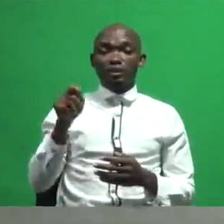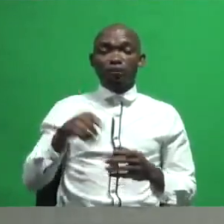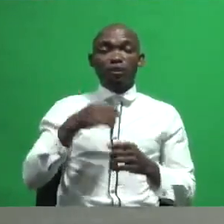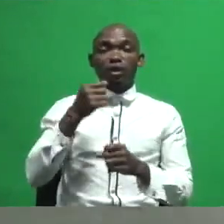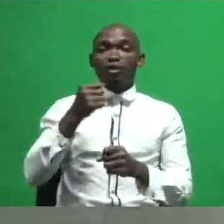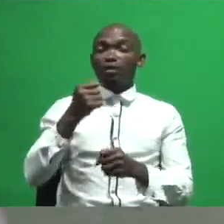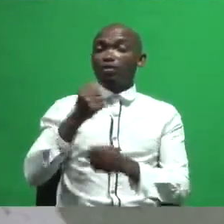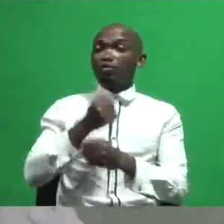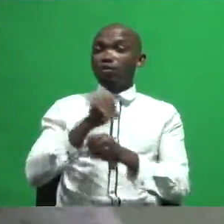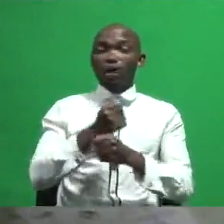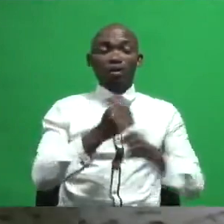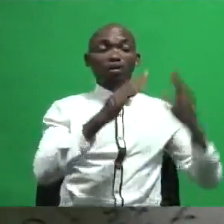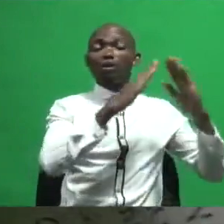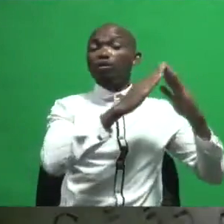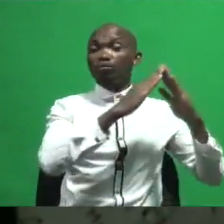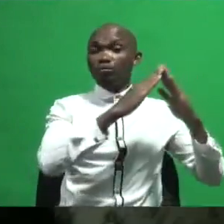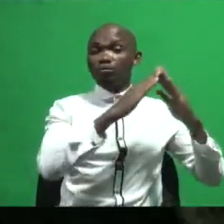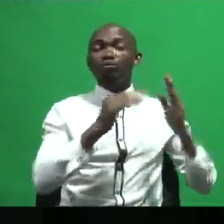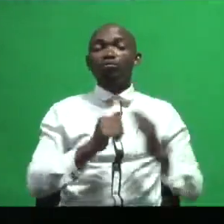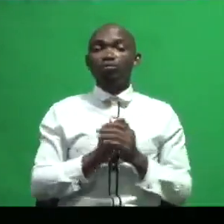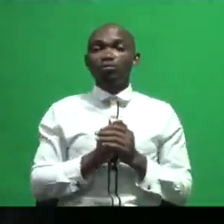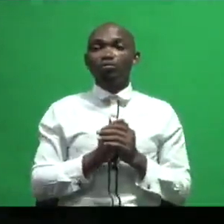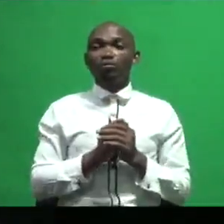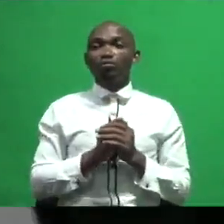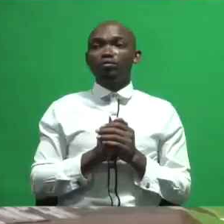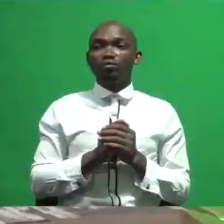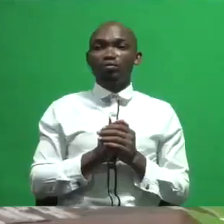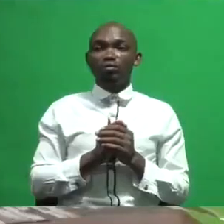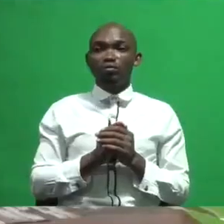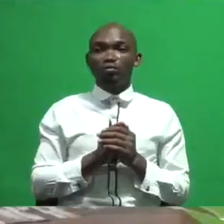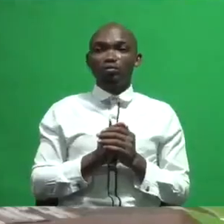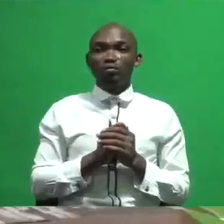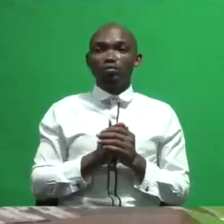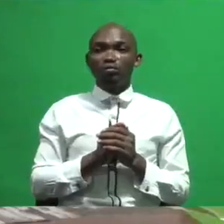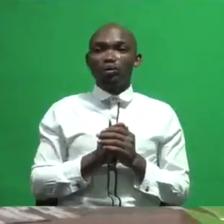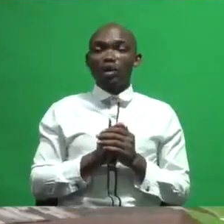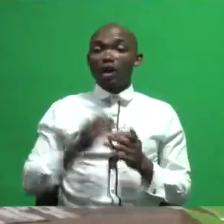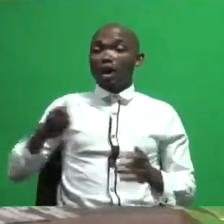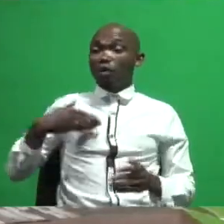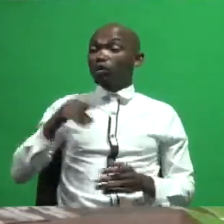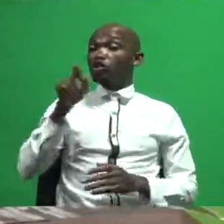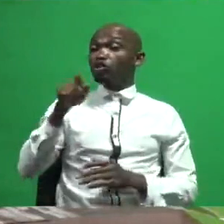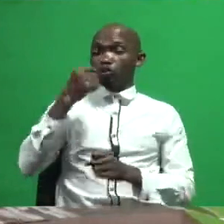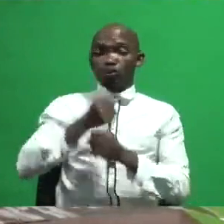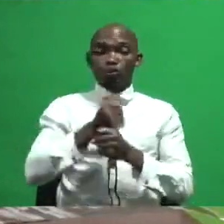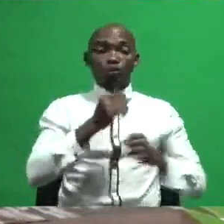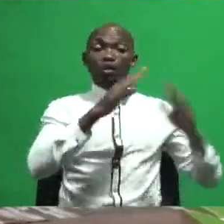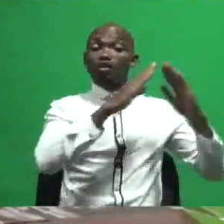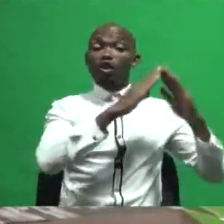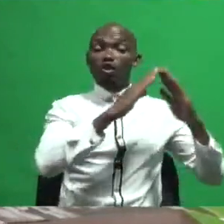be your homework. I want you to go to do this at home. I want you to do this at home.